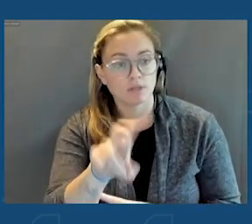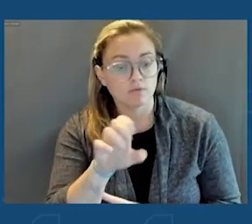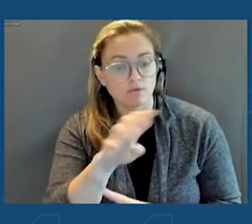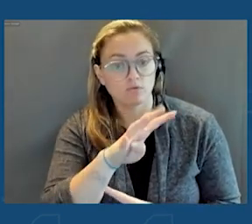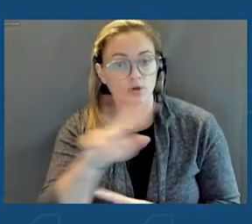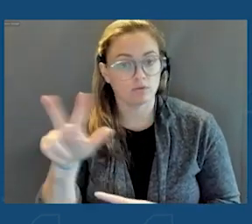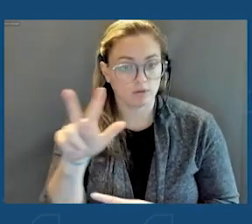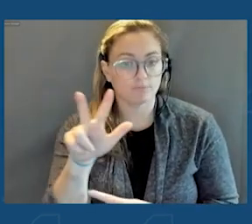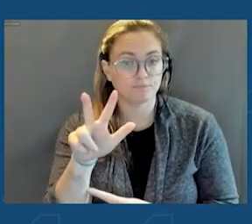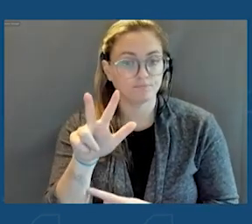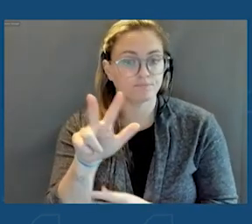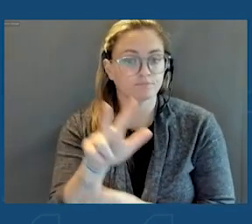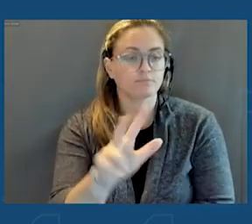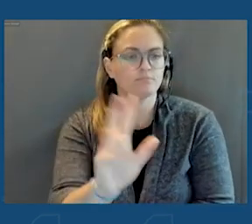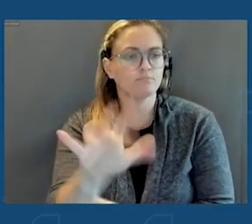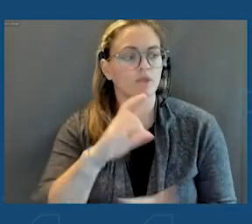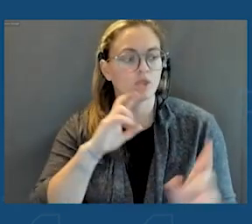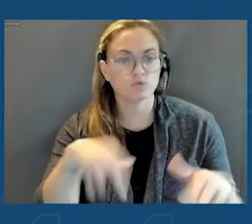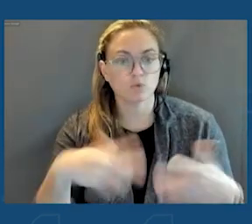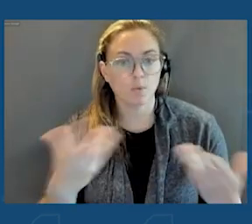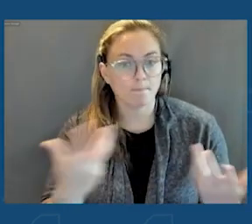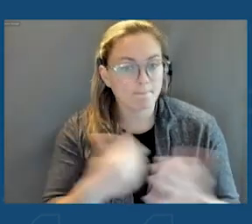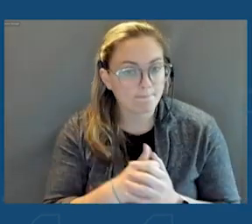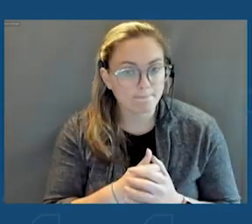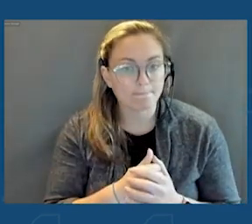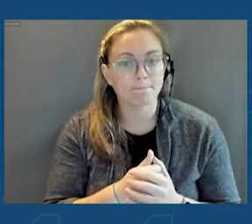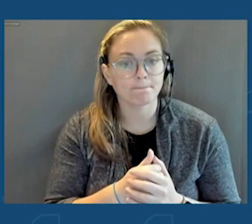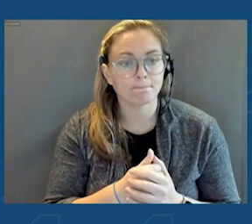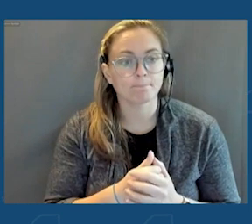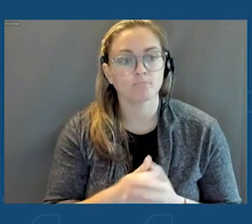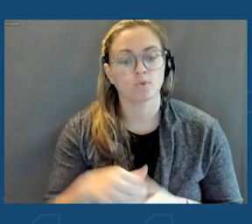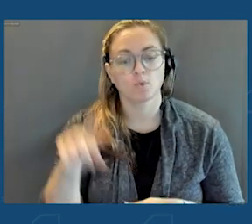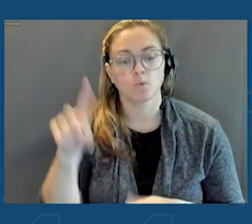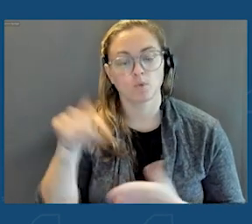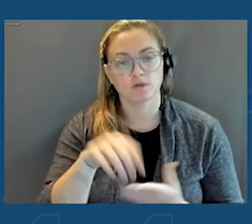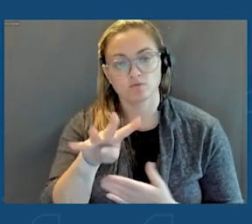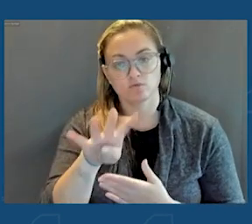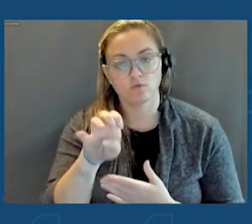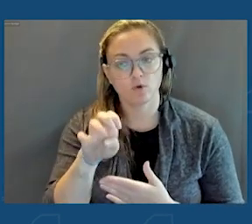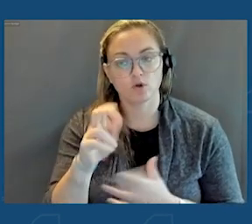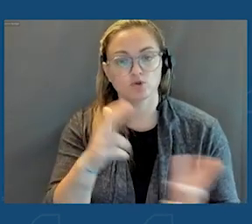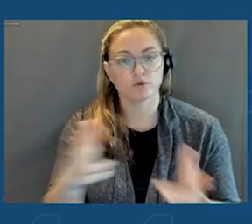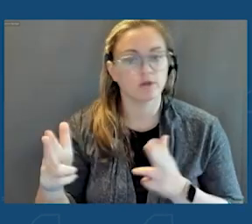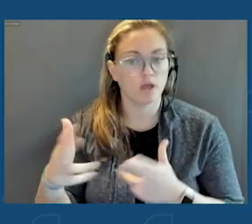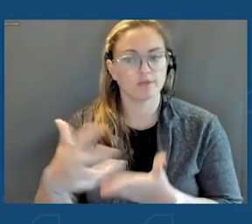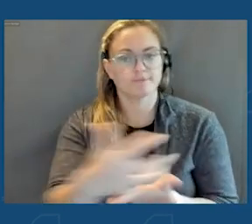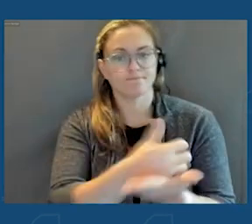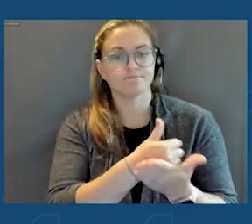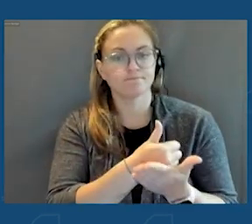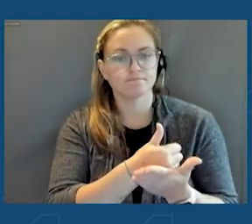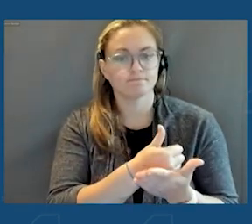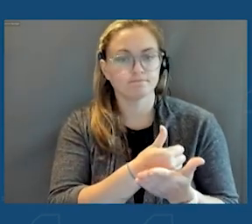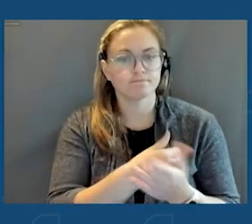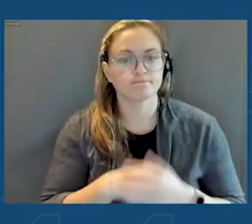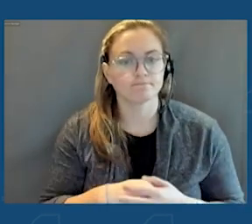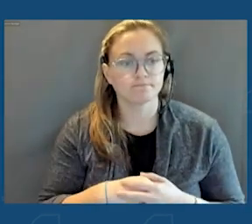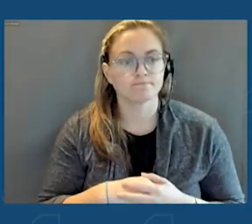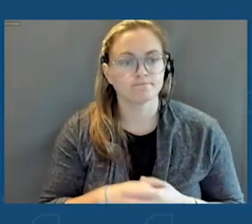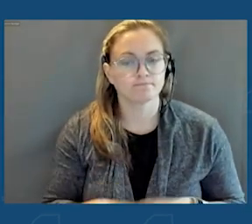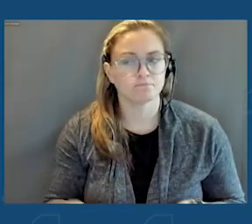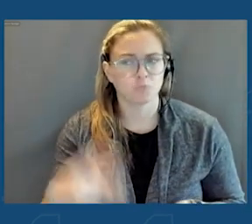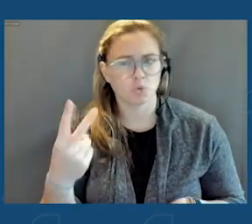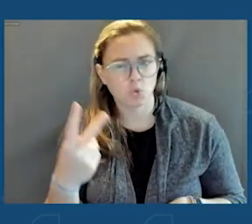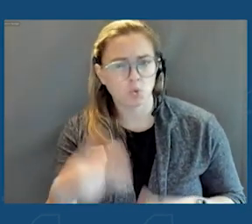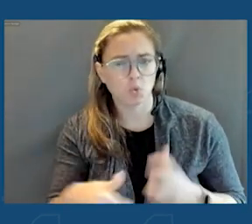743, and what that resulted in was 1,400 guns being confiscated. That's almost 2 guns per